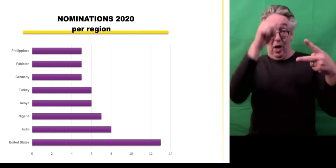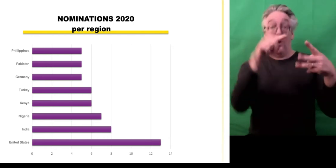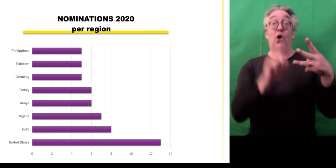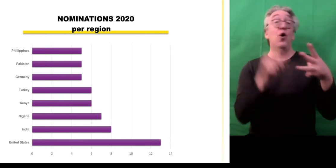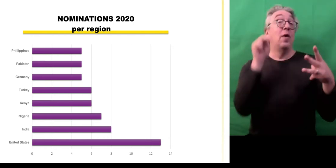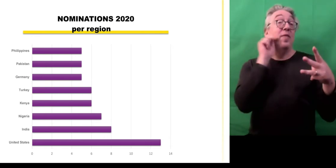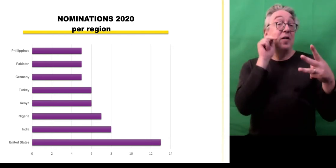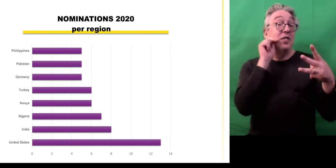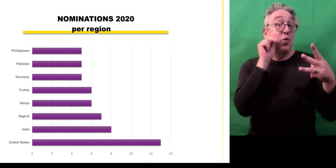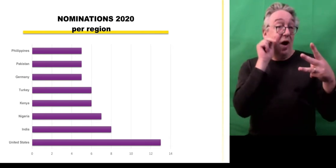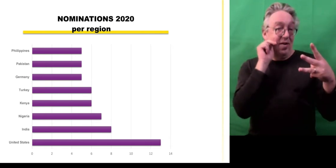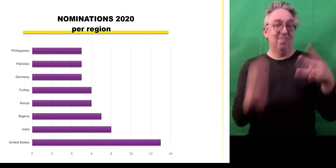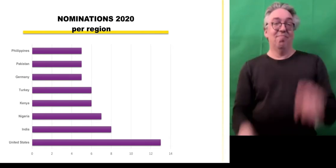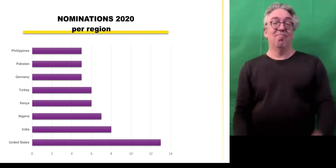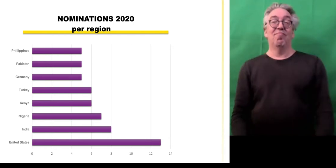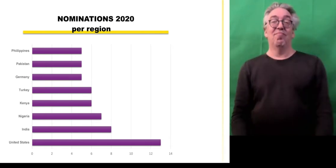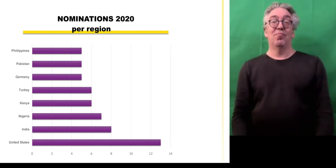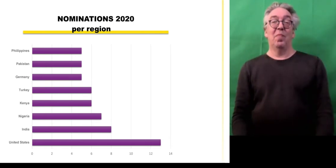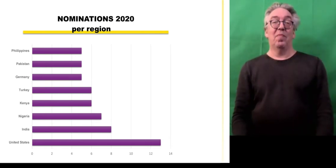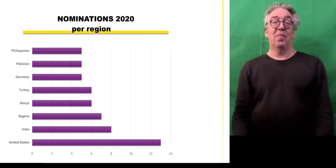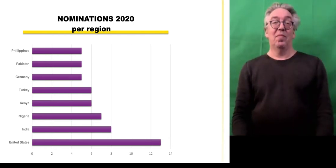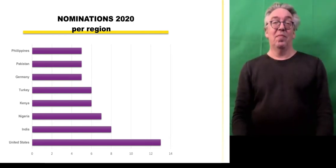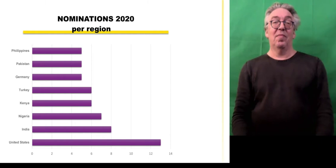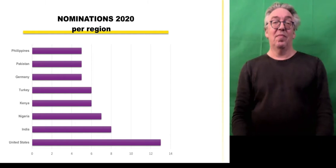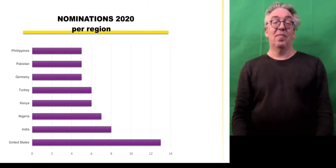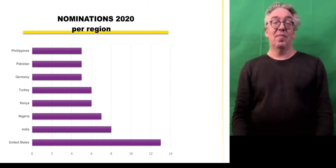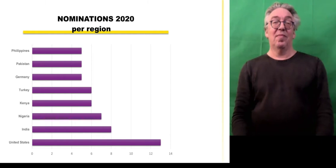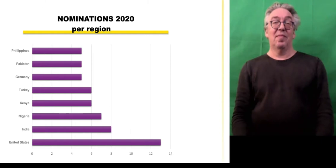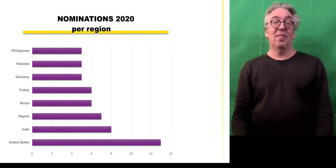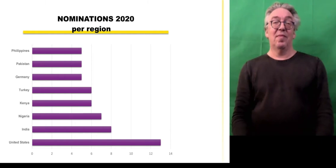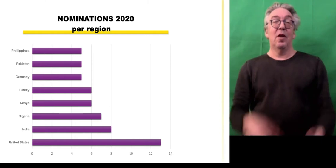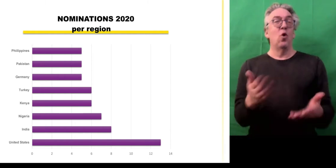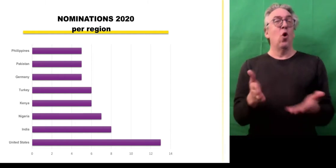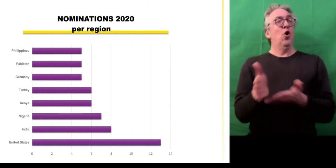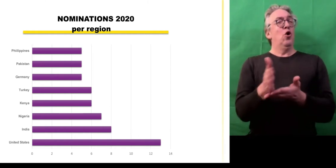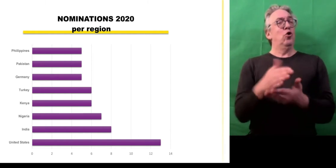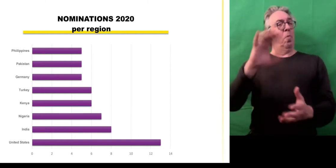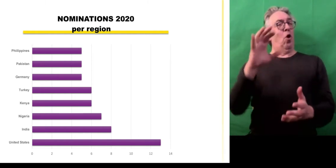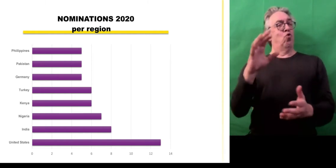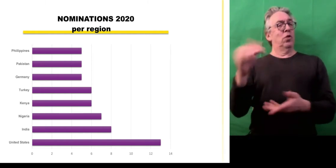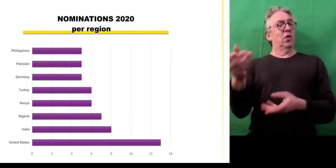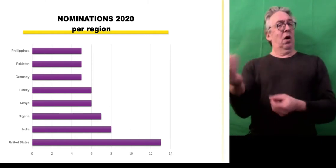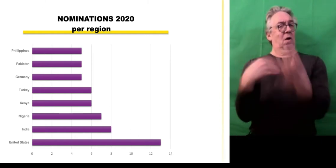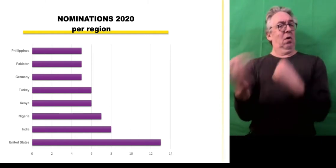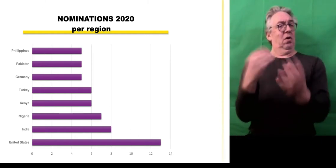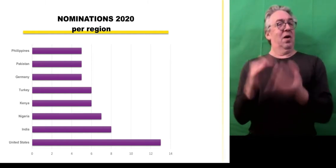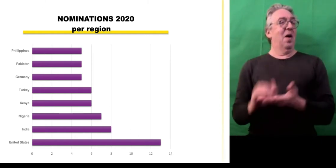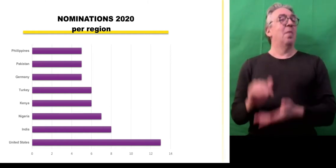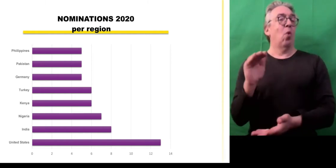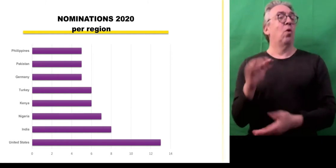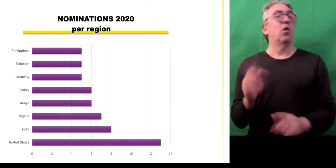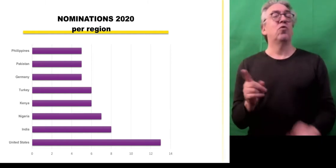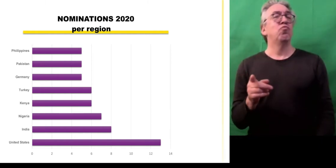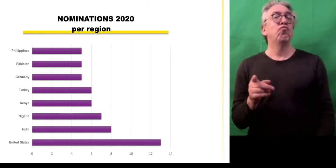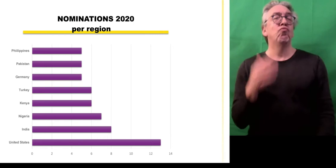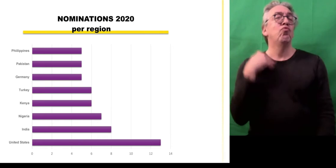So there is still some heavy weight on some countries, but we hope that there will be more from